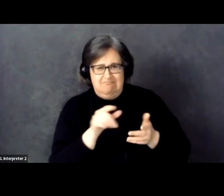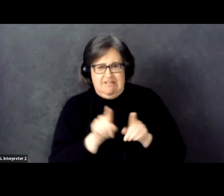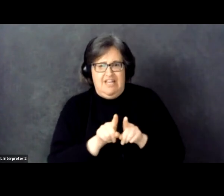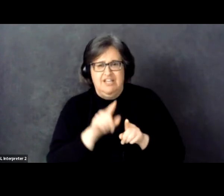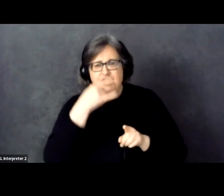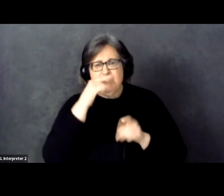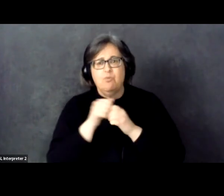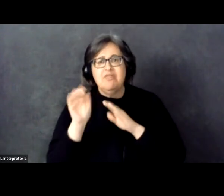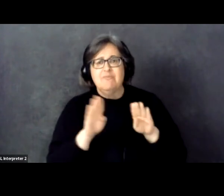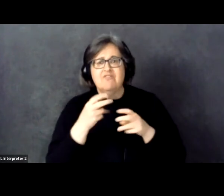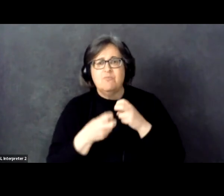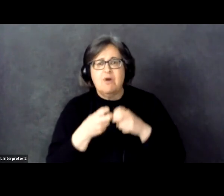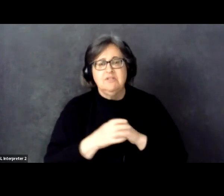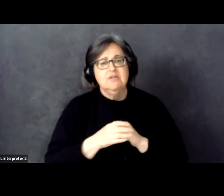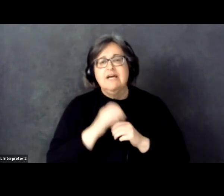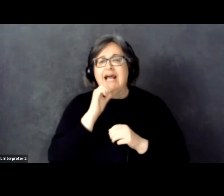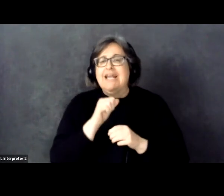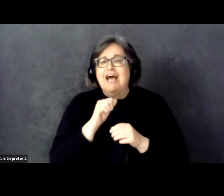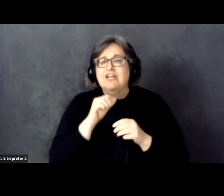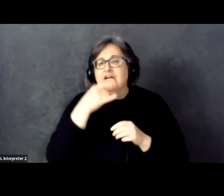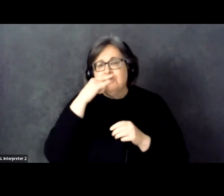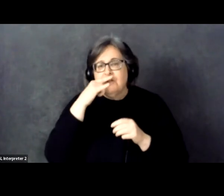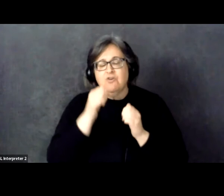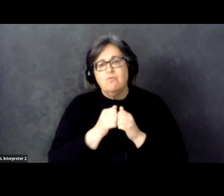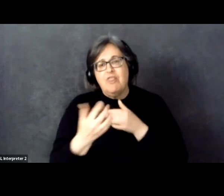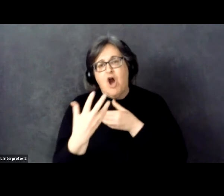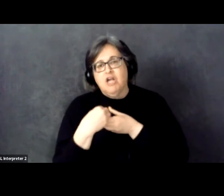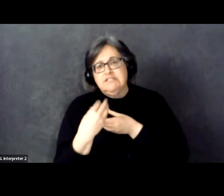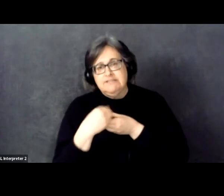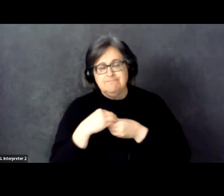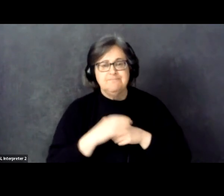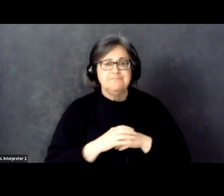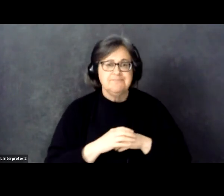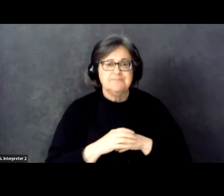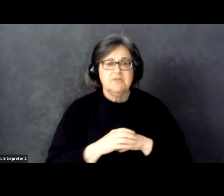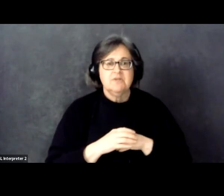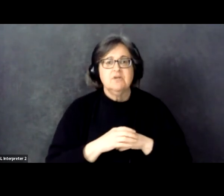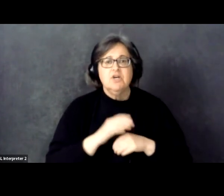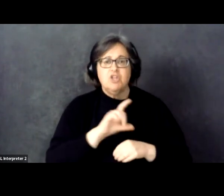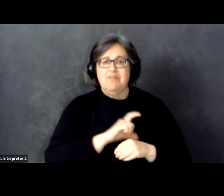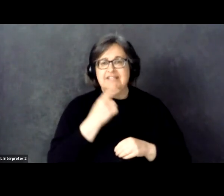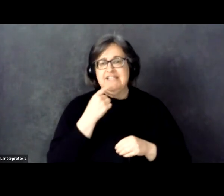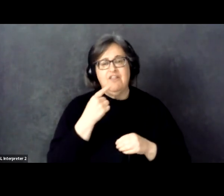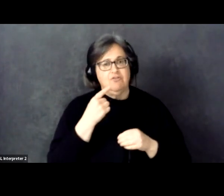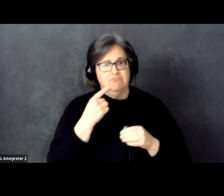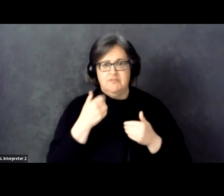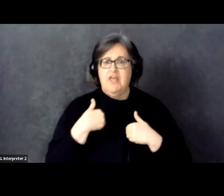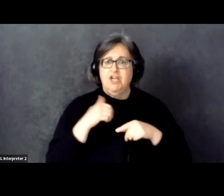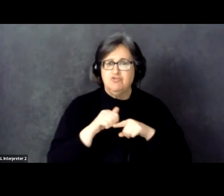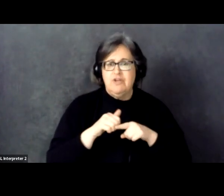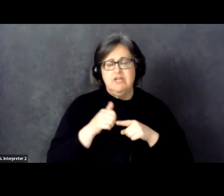child with behavior issues instead of a child with autism. The police told us they were trained to handle persons